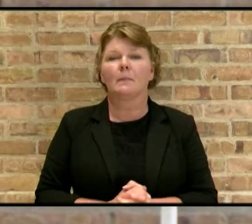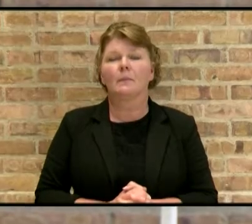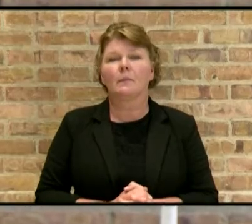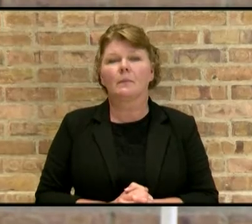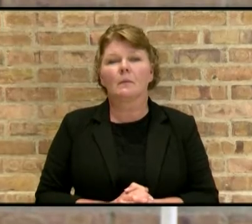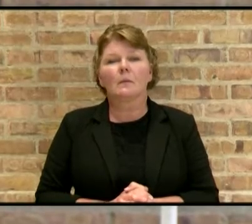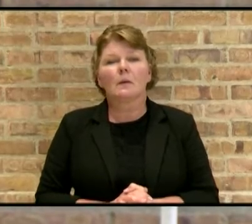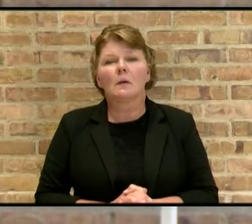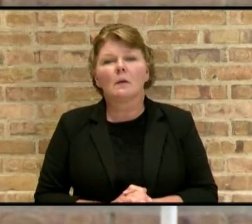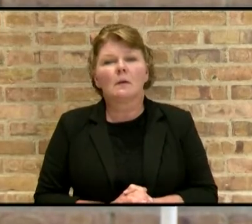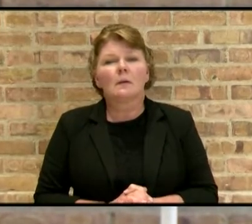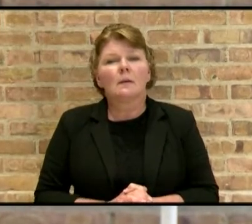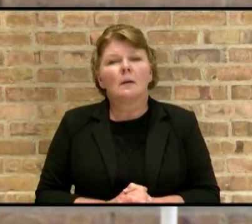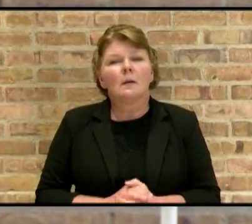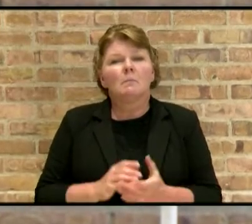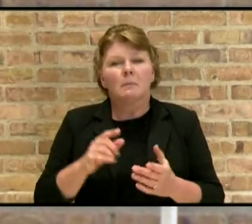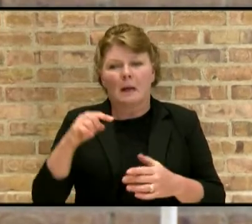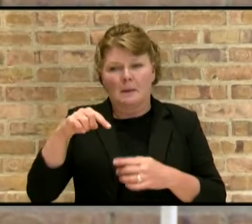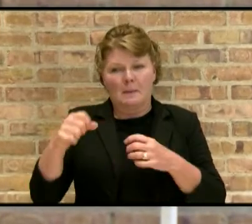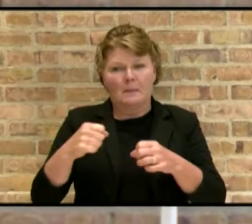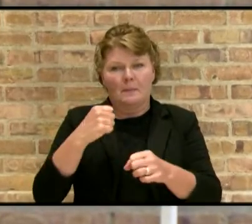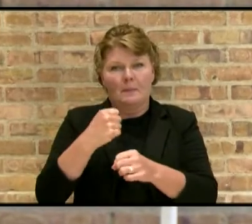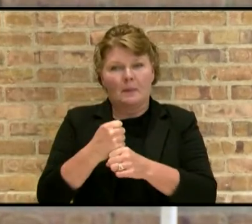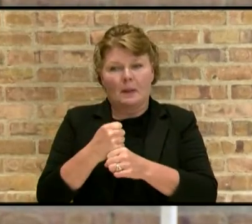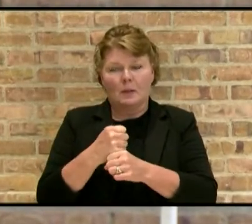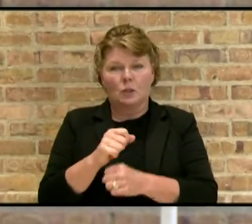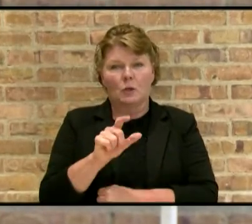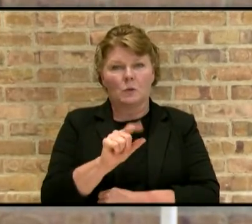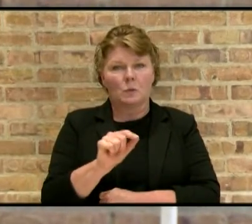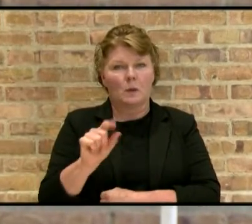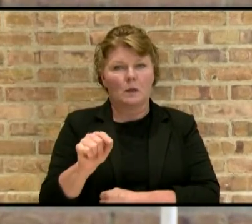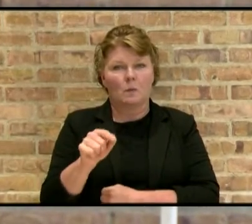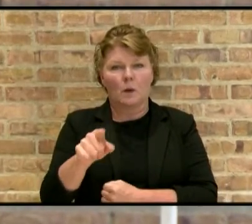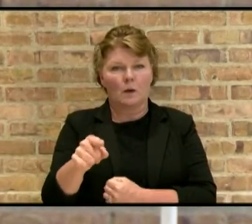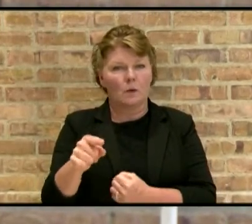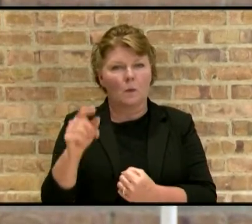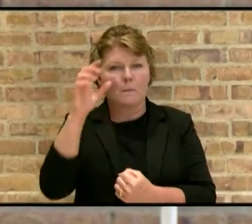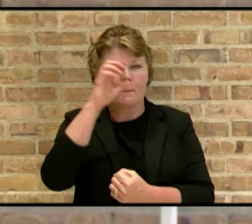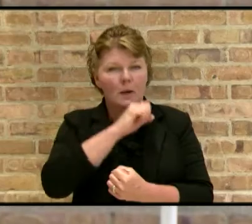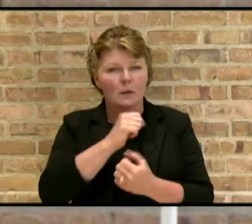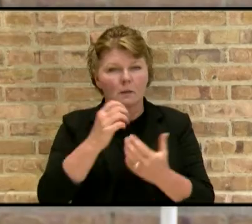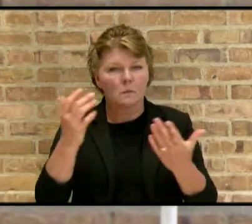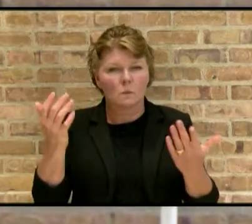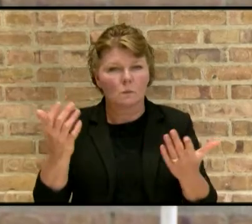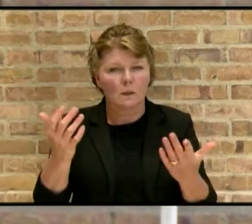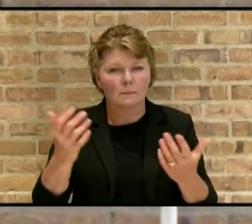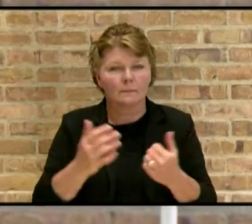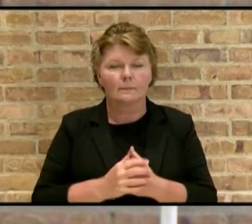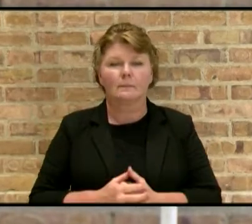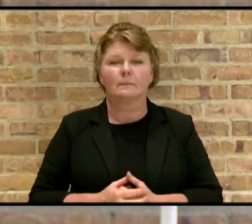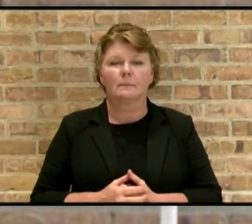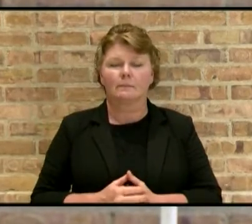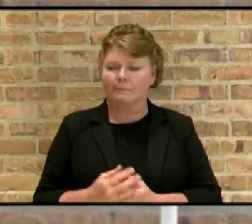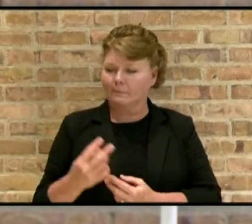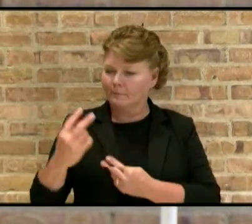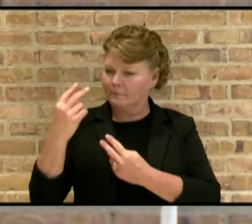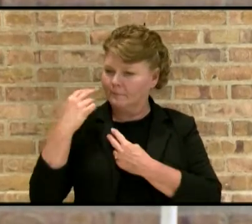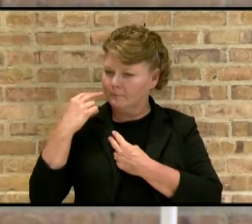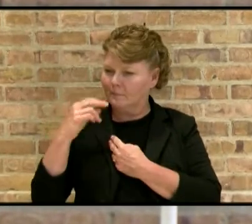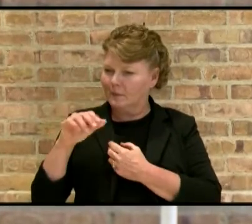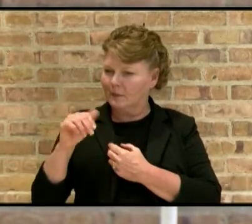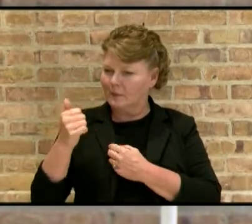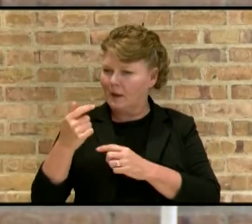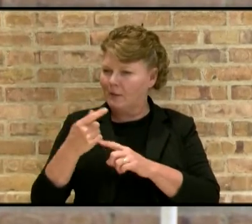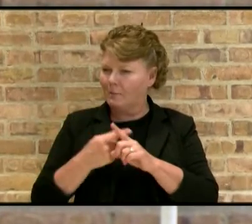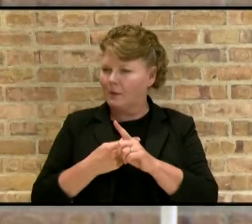What have you missed most this year, 2020? When I look back at the 10 months, I'm still bummed